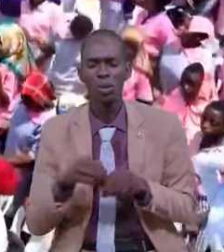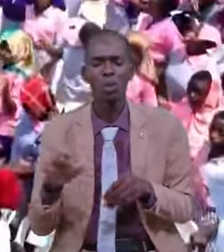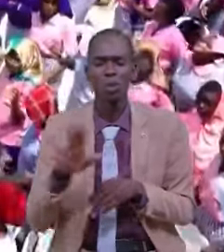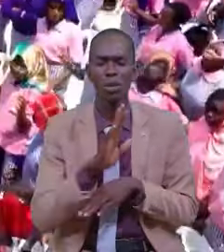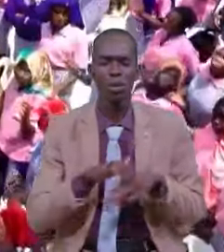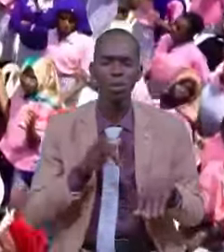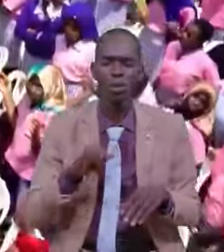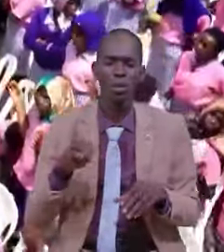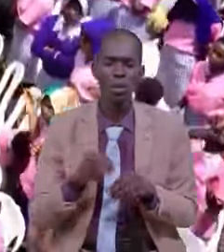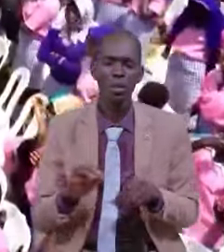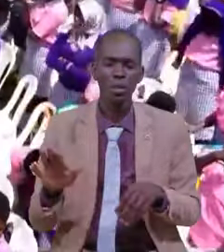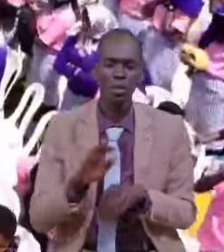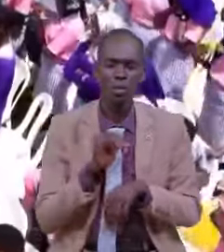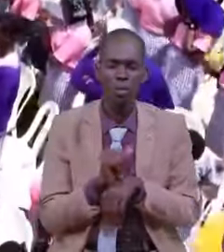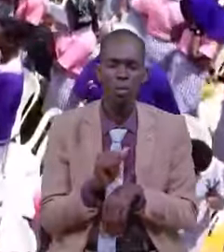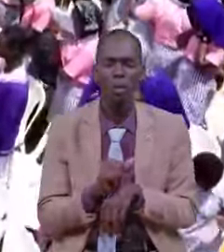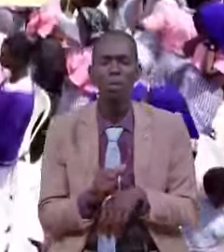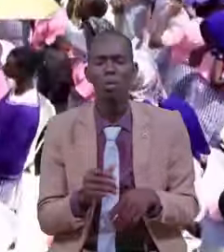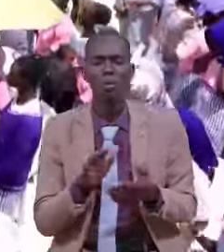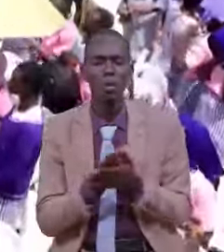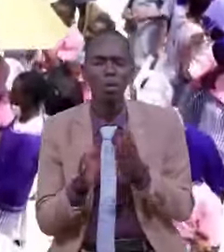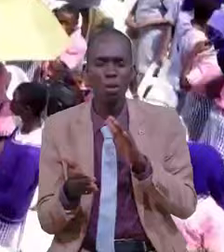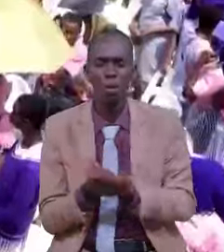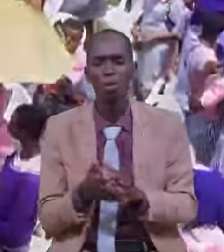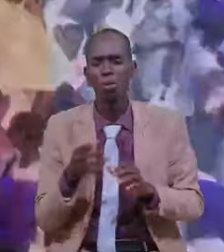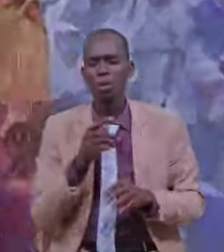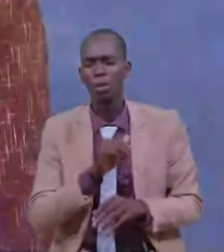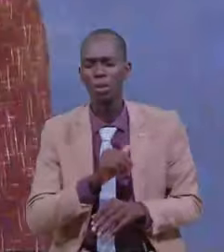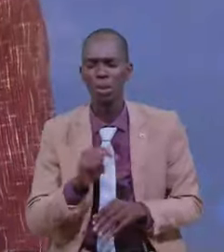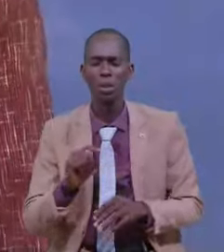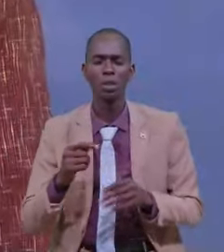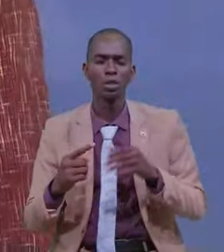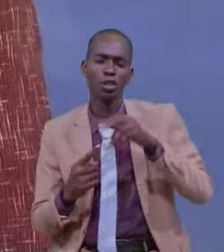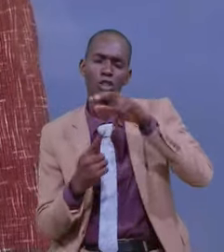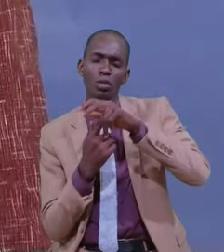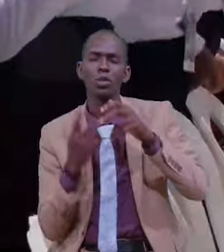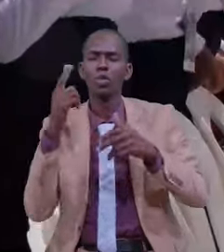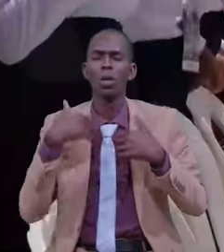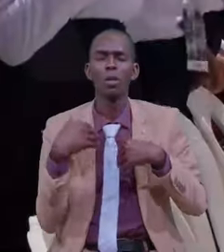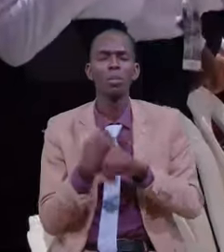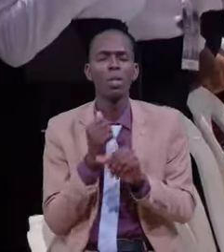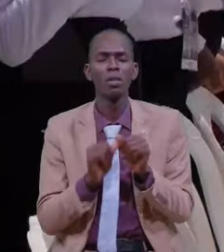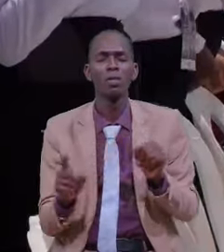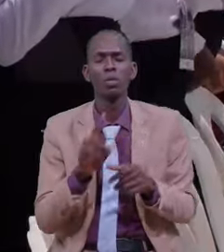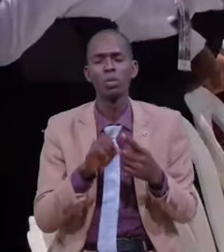they become the champion you have made everyone to be.